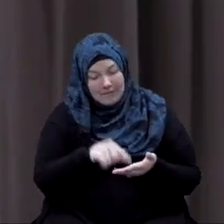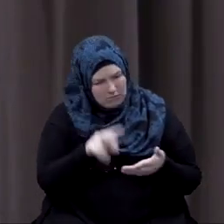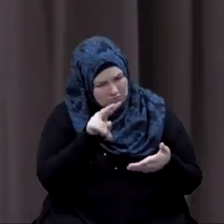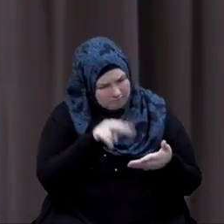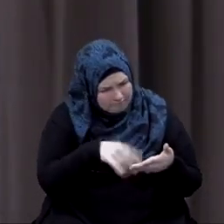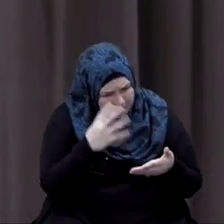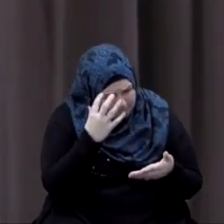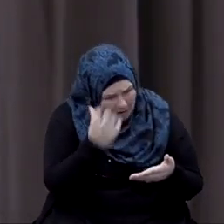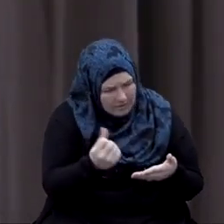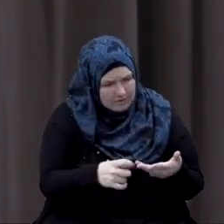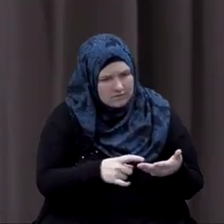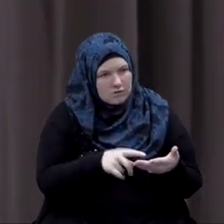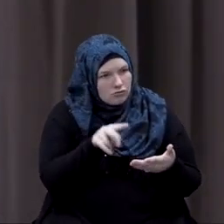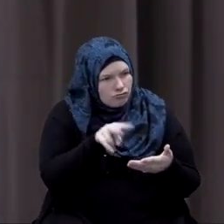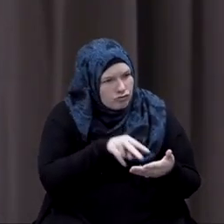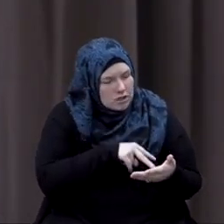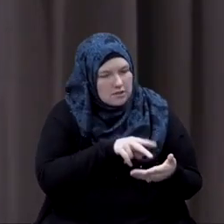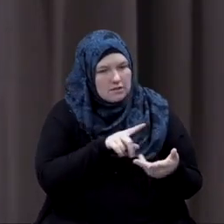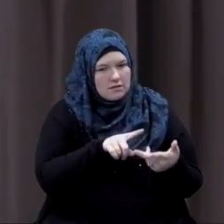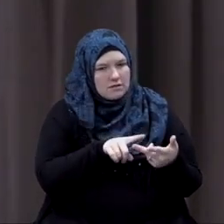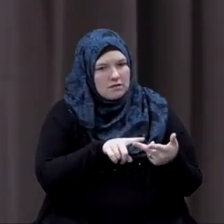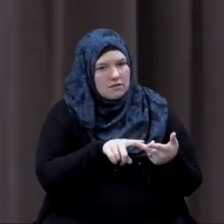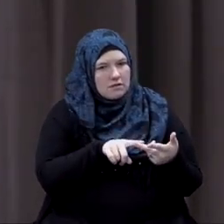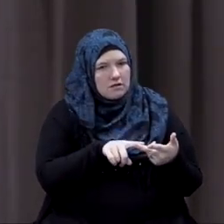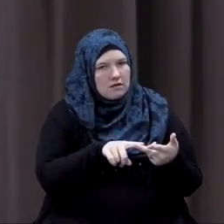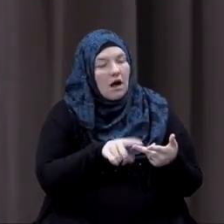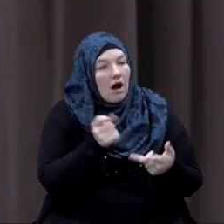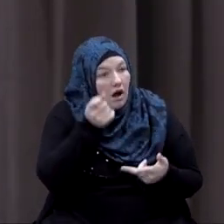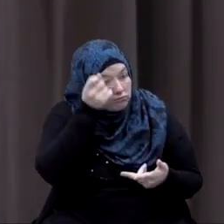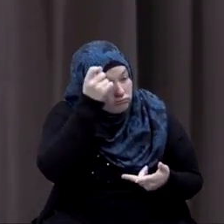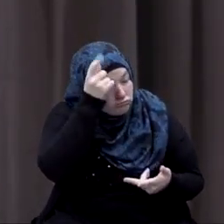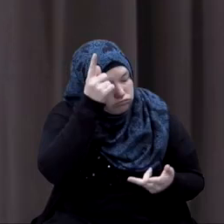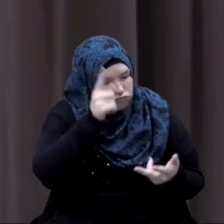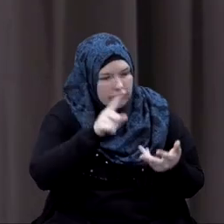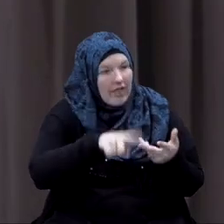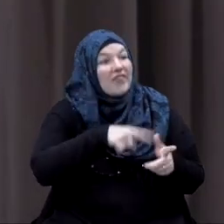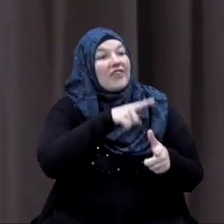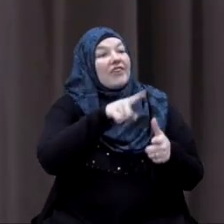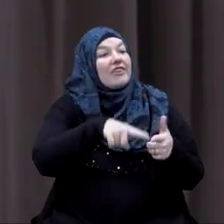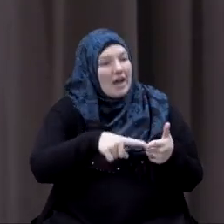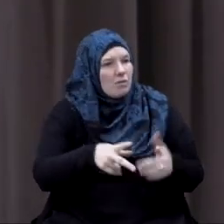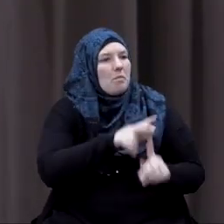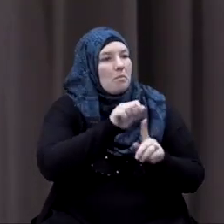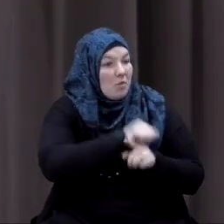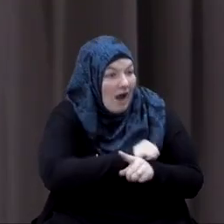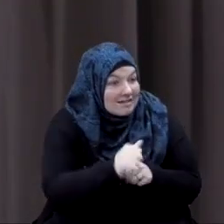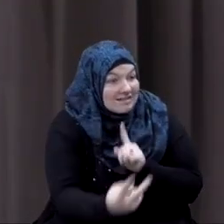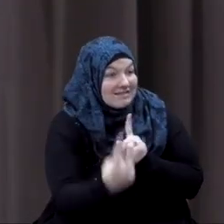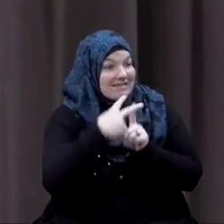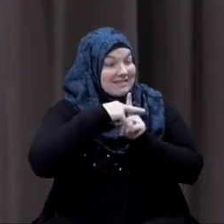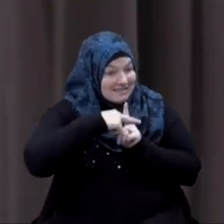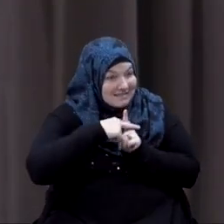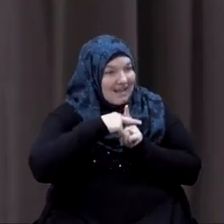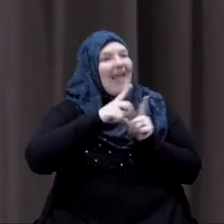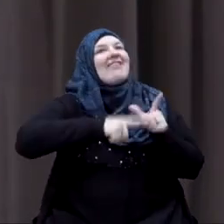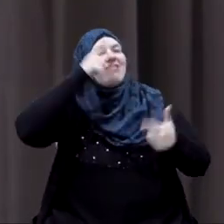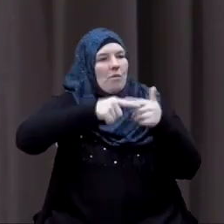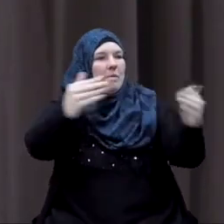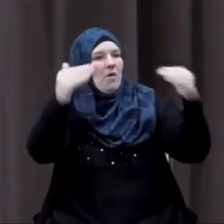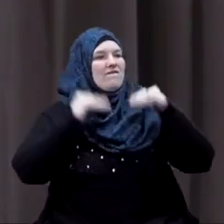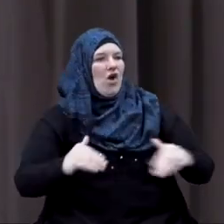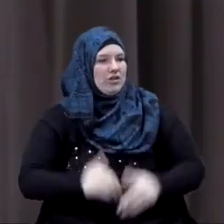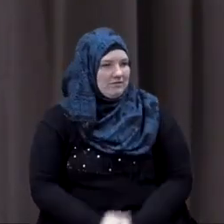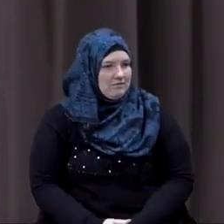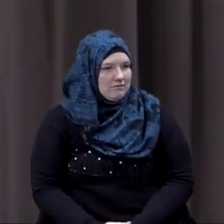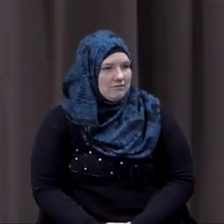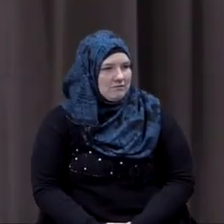it, until we practice it. Then we move to the next 10 ayah. Imagine how much